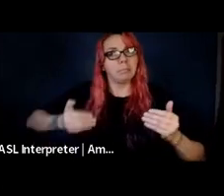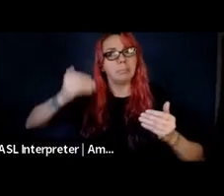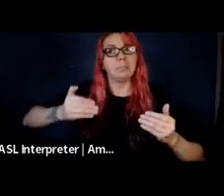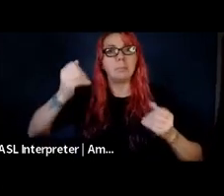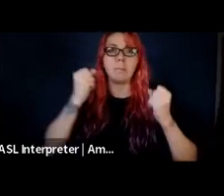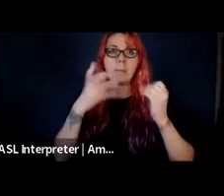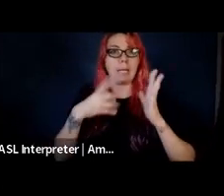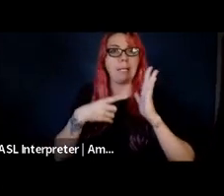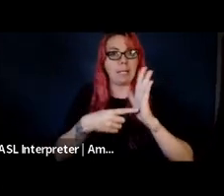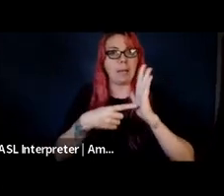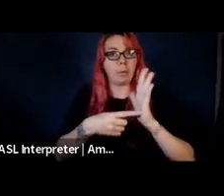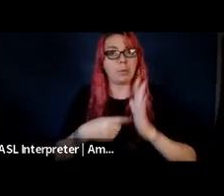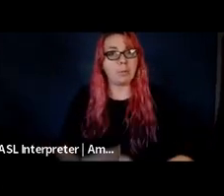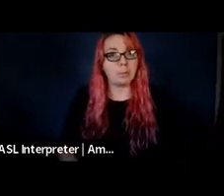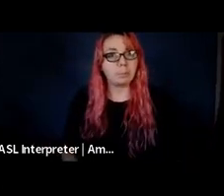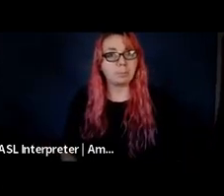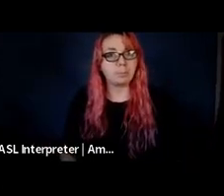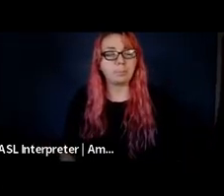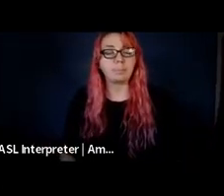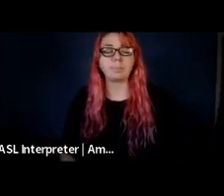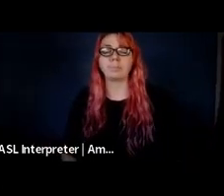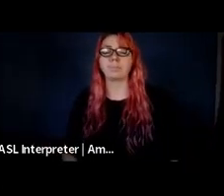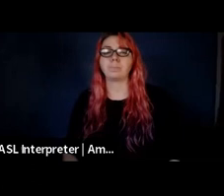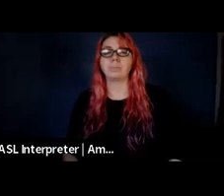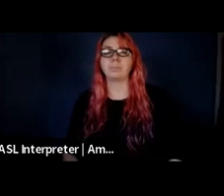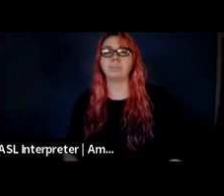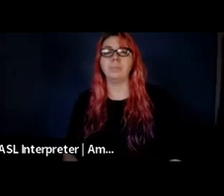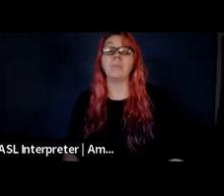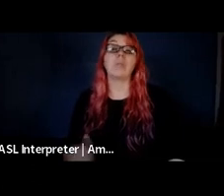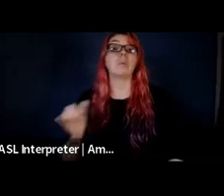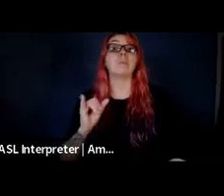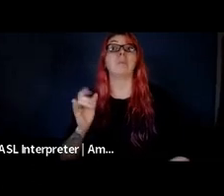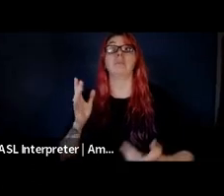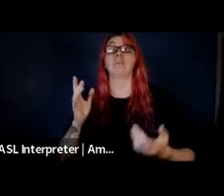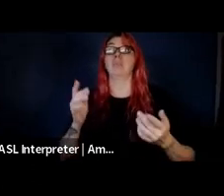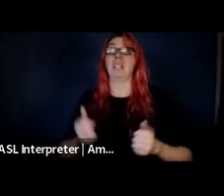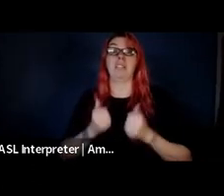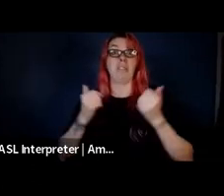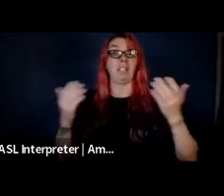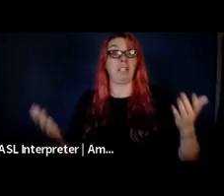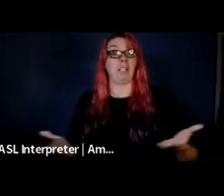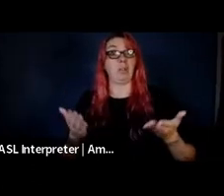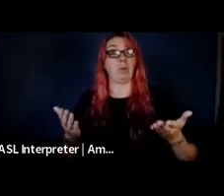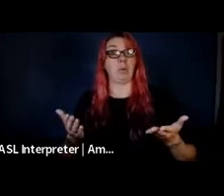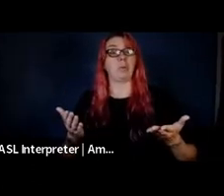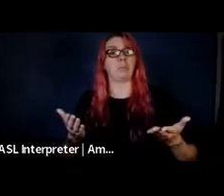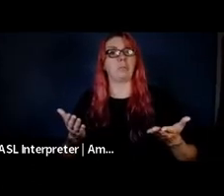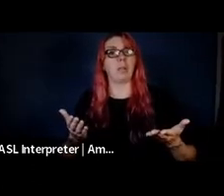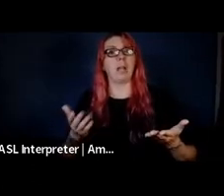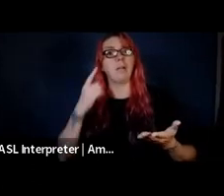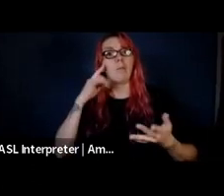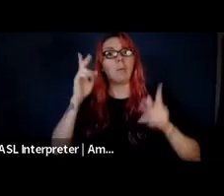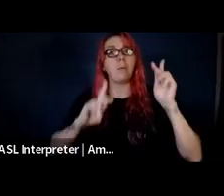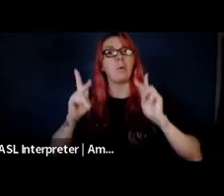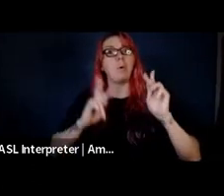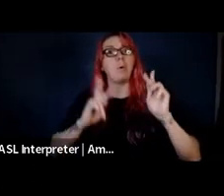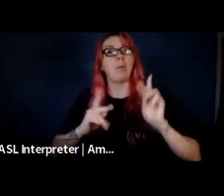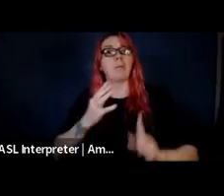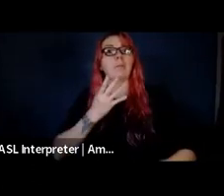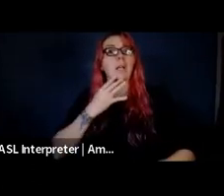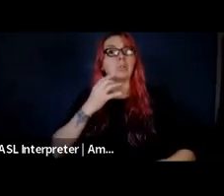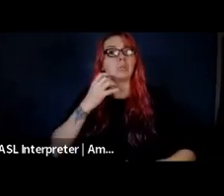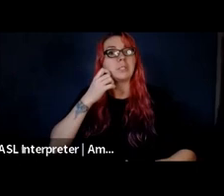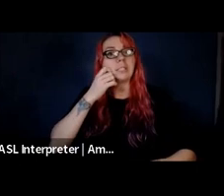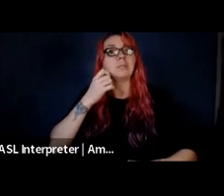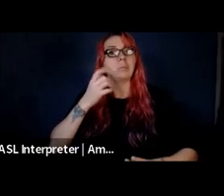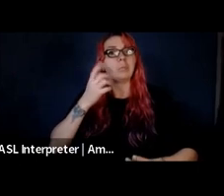living in this part of the world, or from heritages in other parts of the world, for particularly brown and black folks, there's lots of those ideas that then